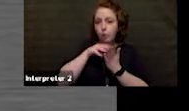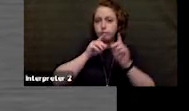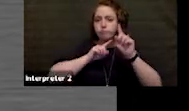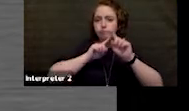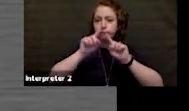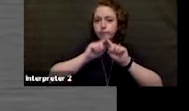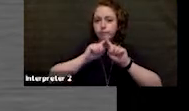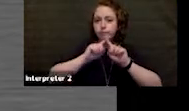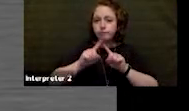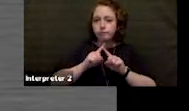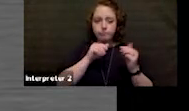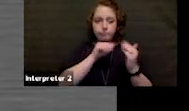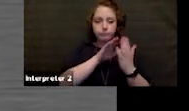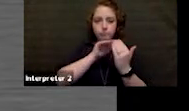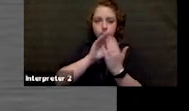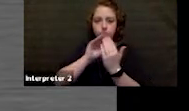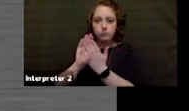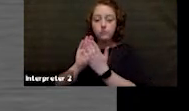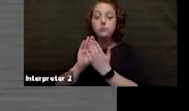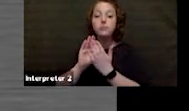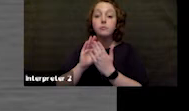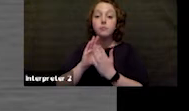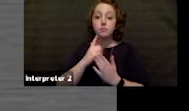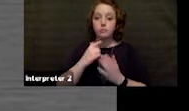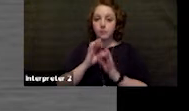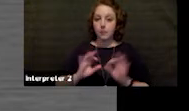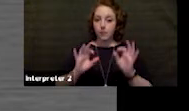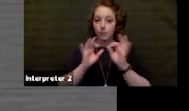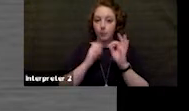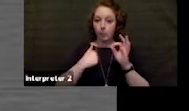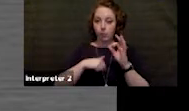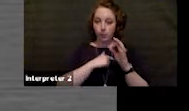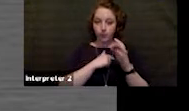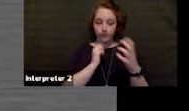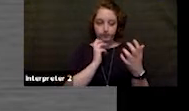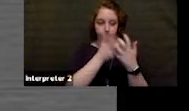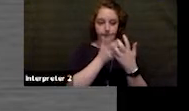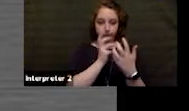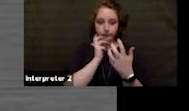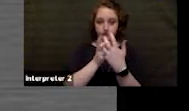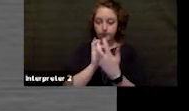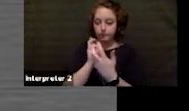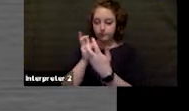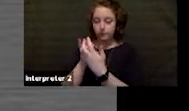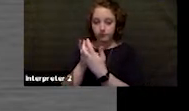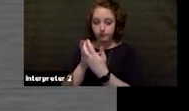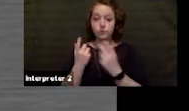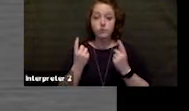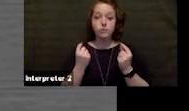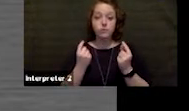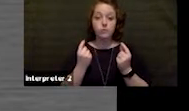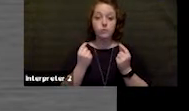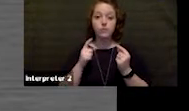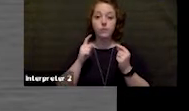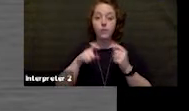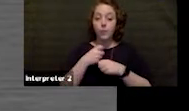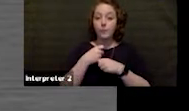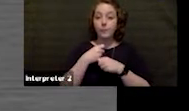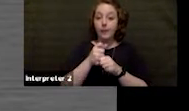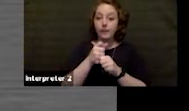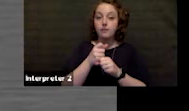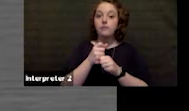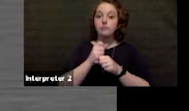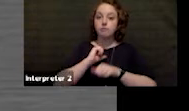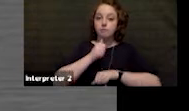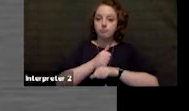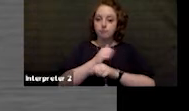means that we're able to manipulate and create an environment to meet those needs. So sometimes students